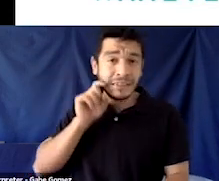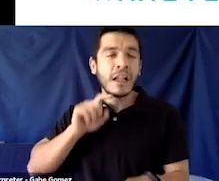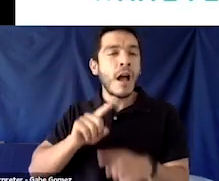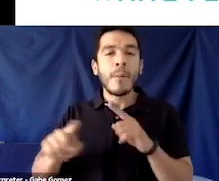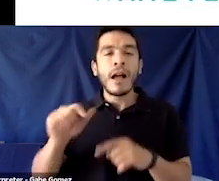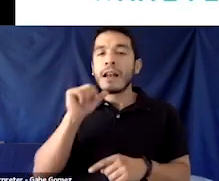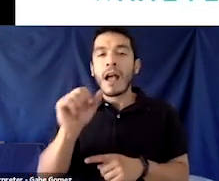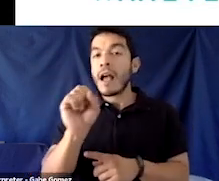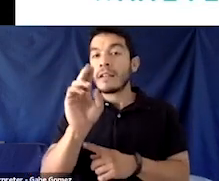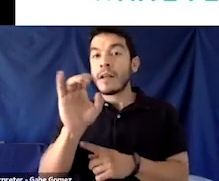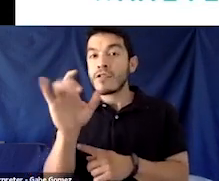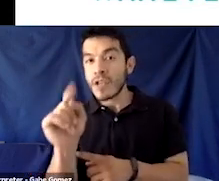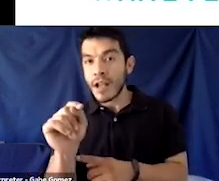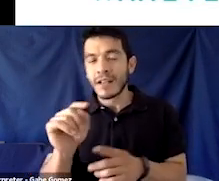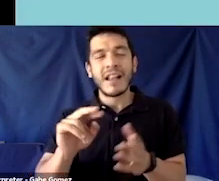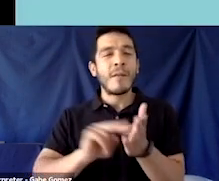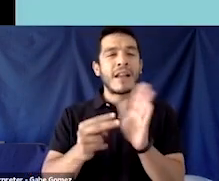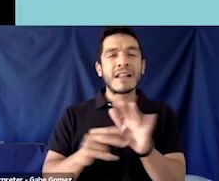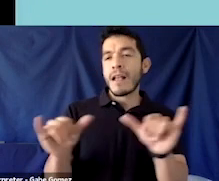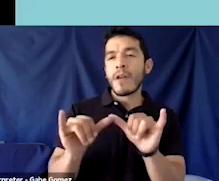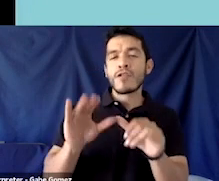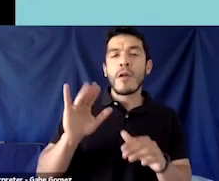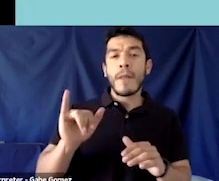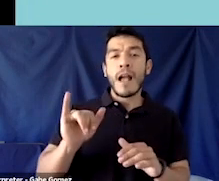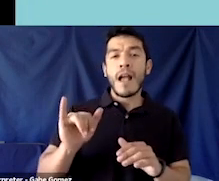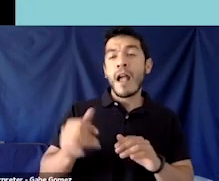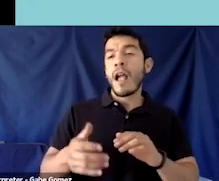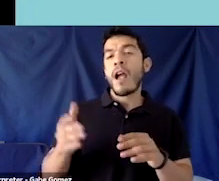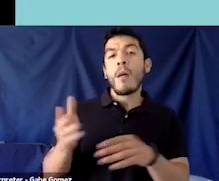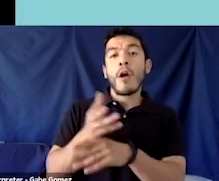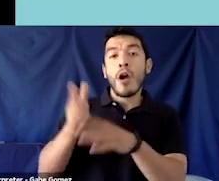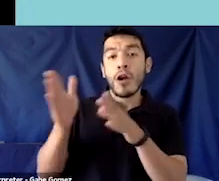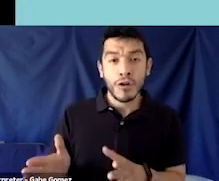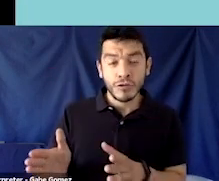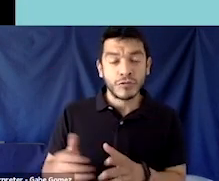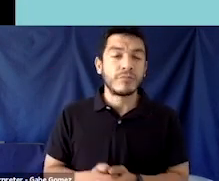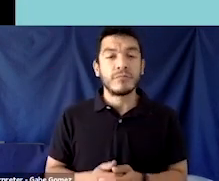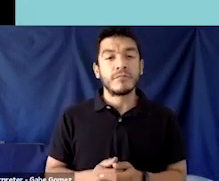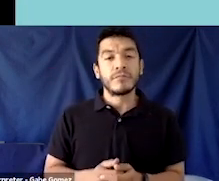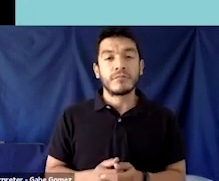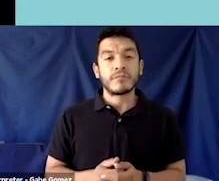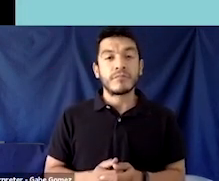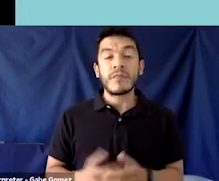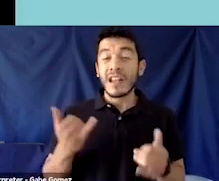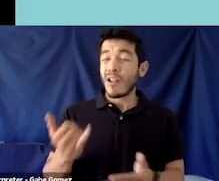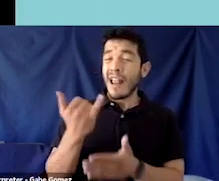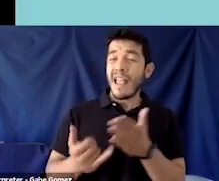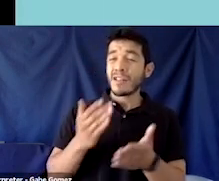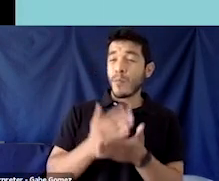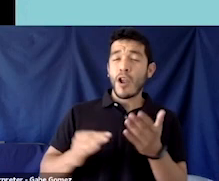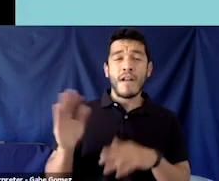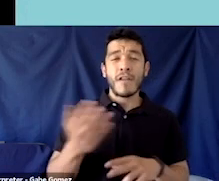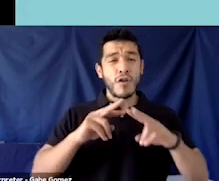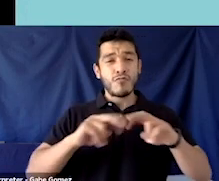subjects as measured by relationships and sexual partners. So shifting now to the last part of the research presentation, what can we do to